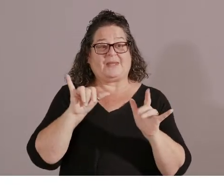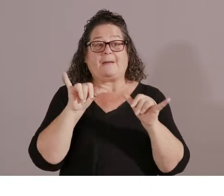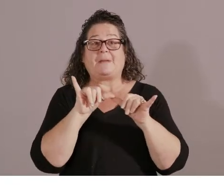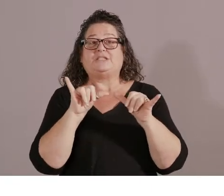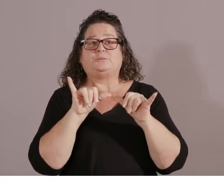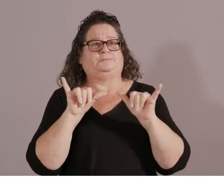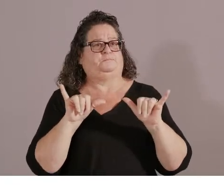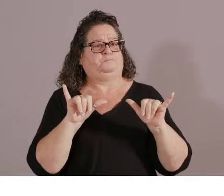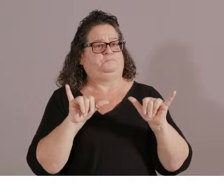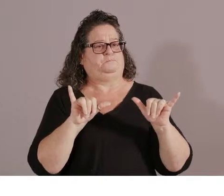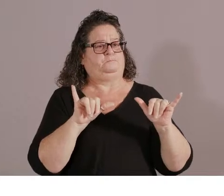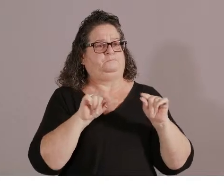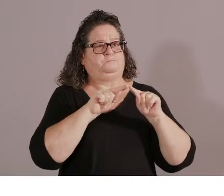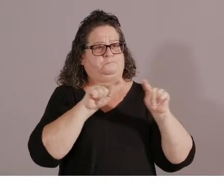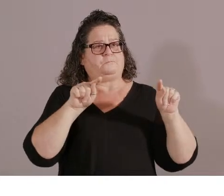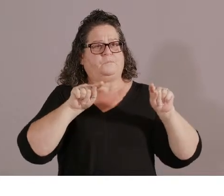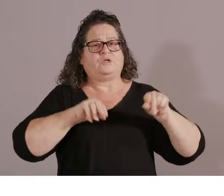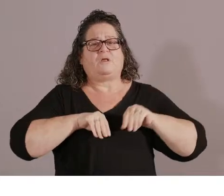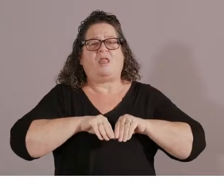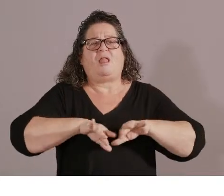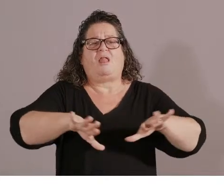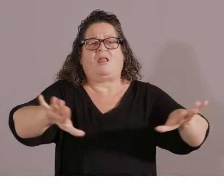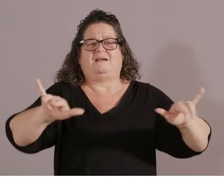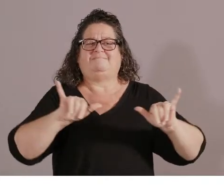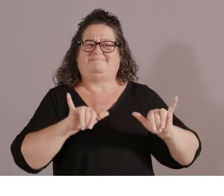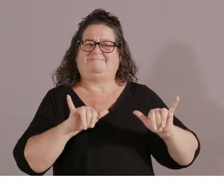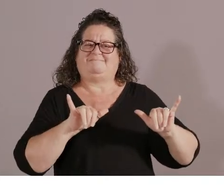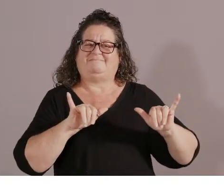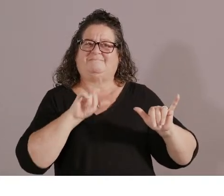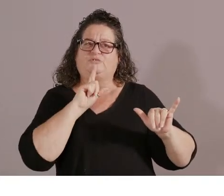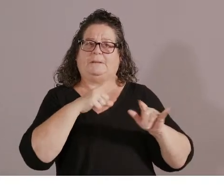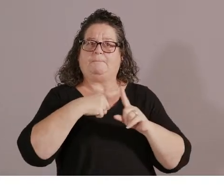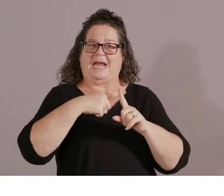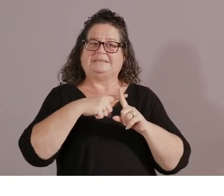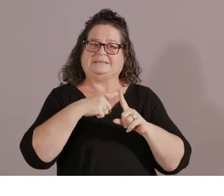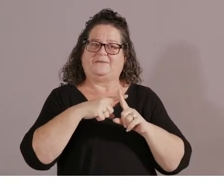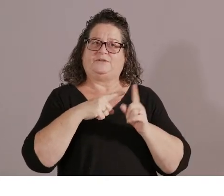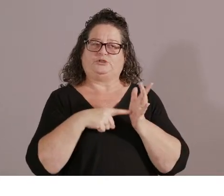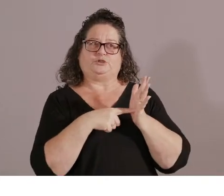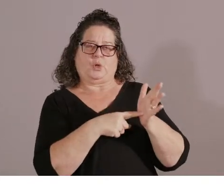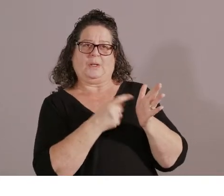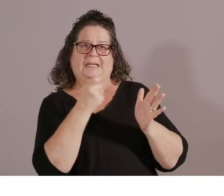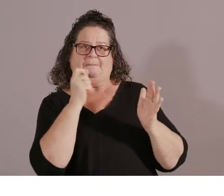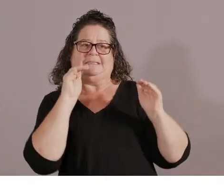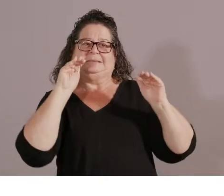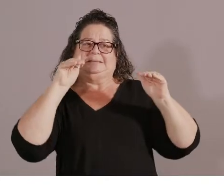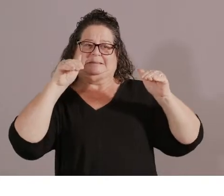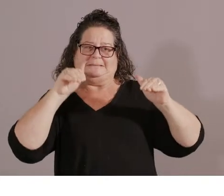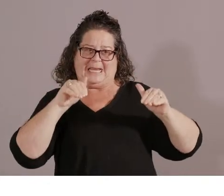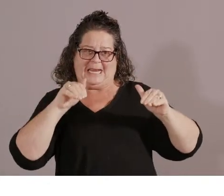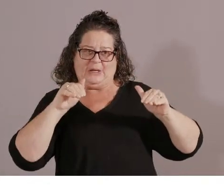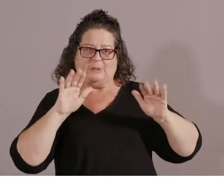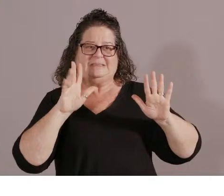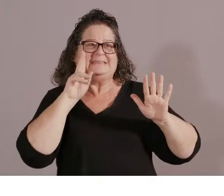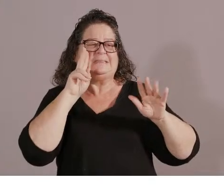community transmission. So that is a very encouraging sign as we look to the weeks ahead.